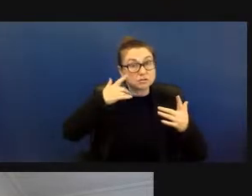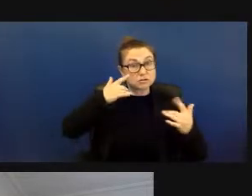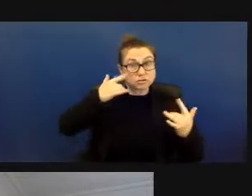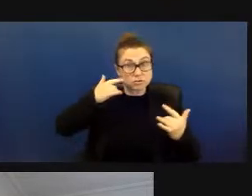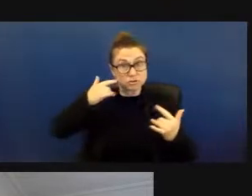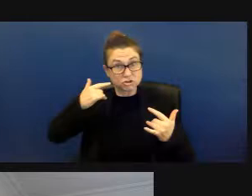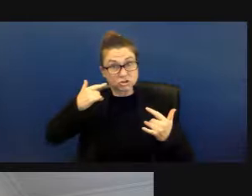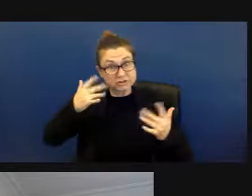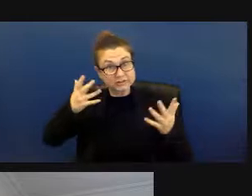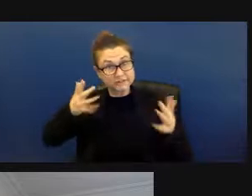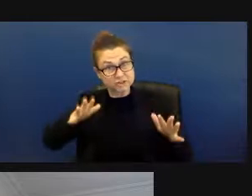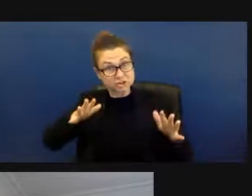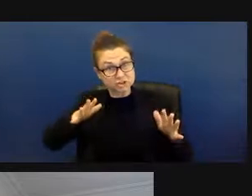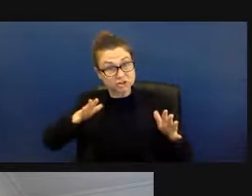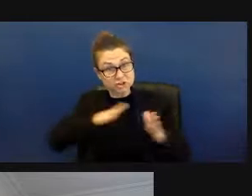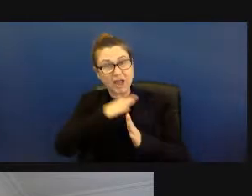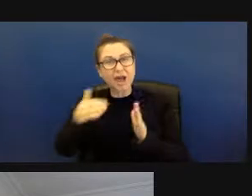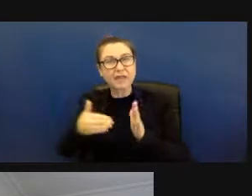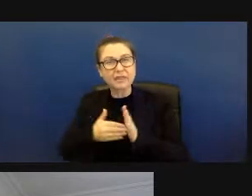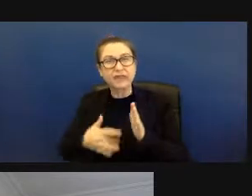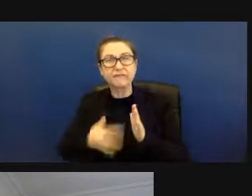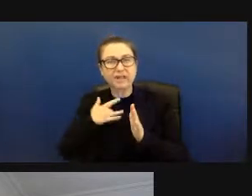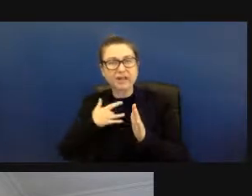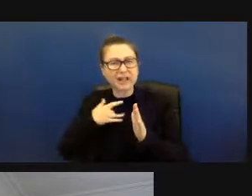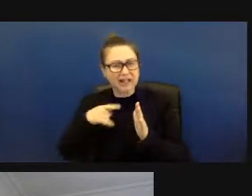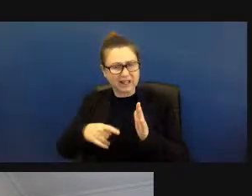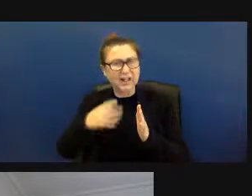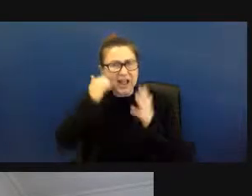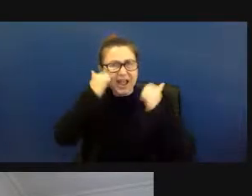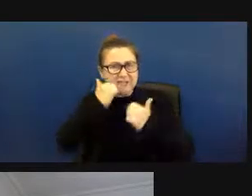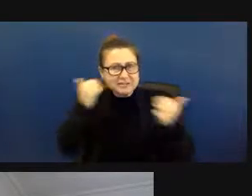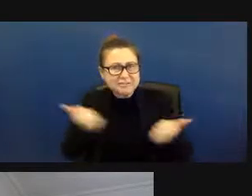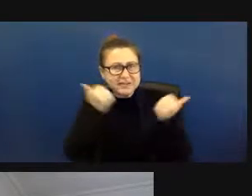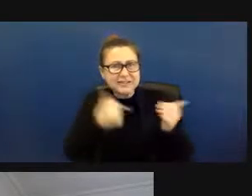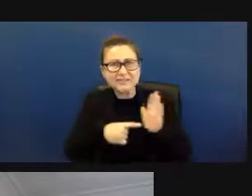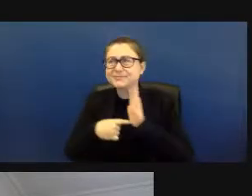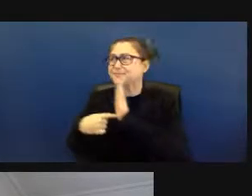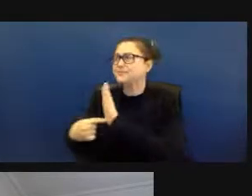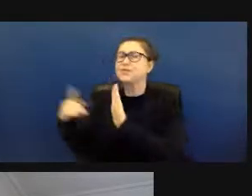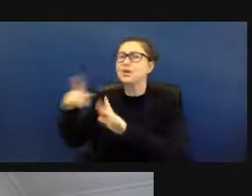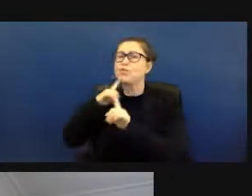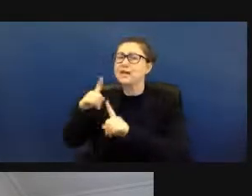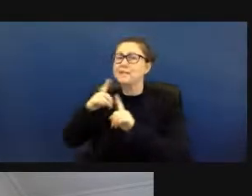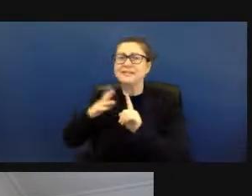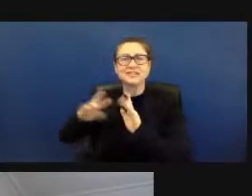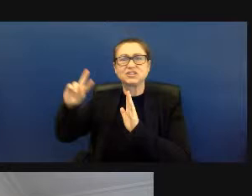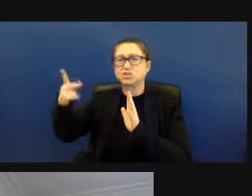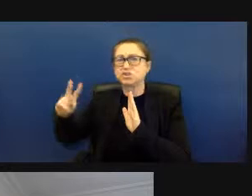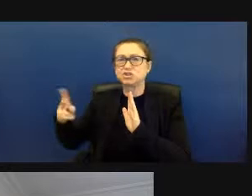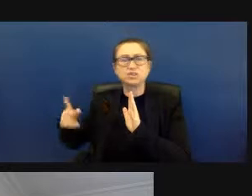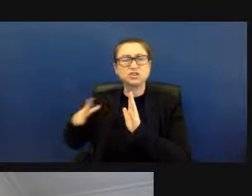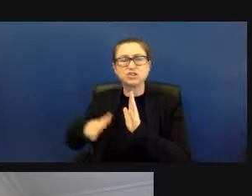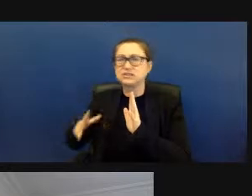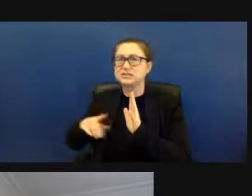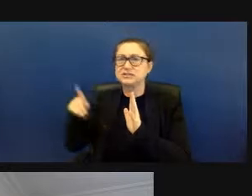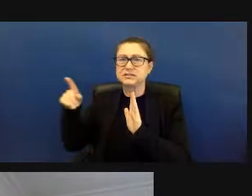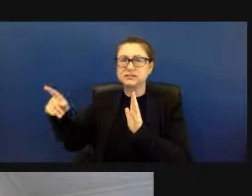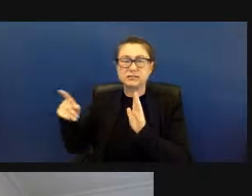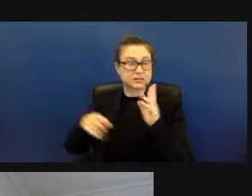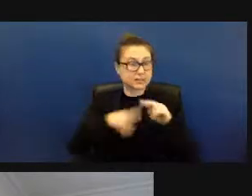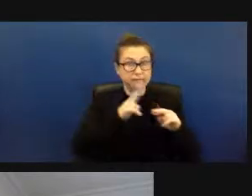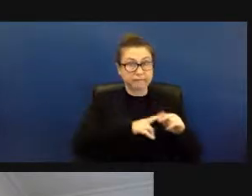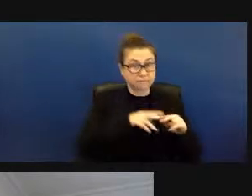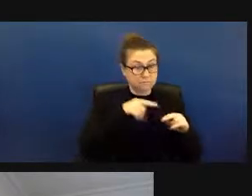great evidence that should change recommendations in the way, and it turns out that a program like this should